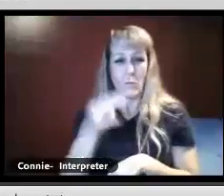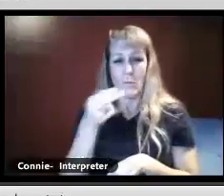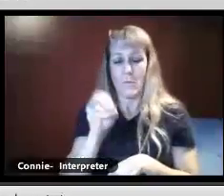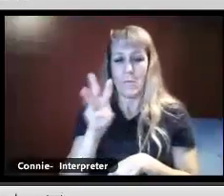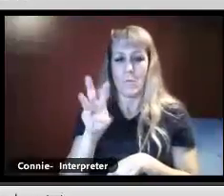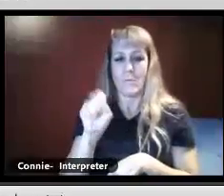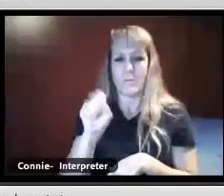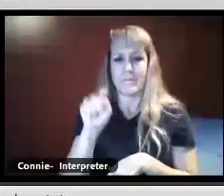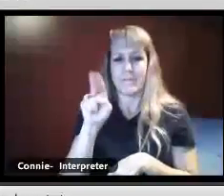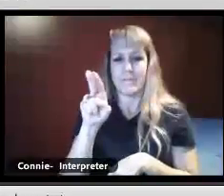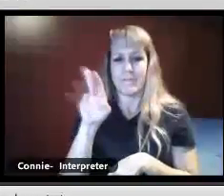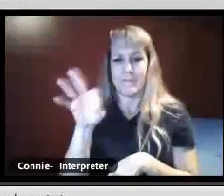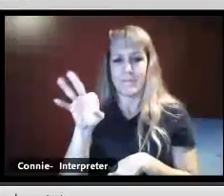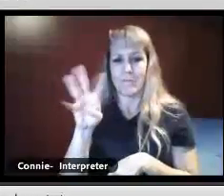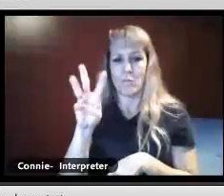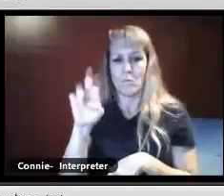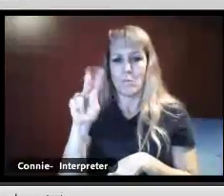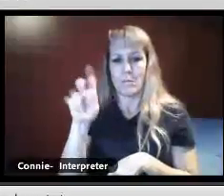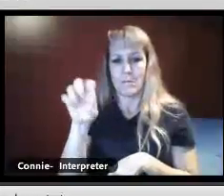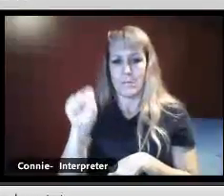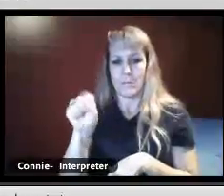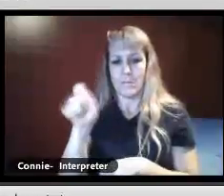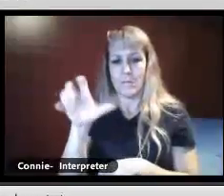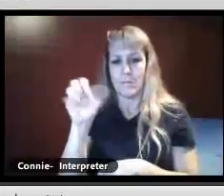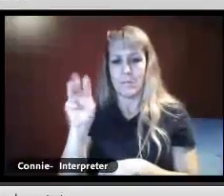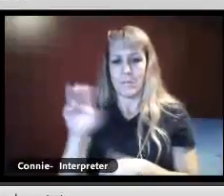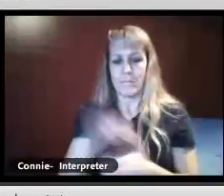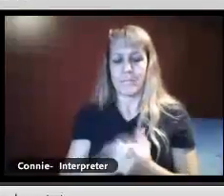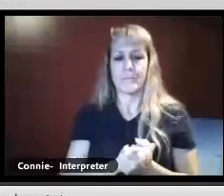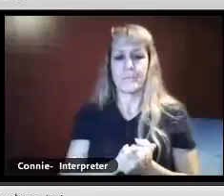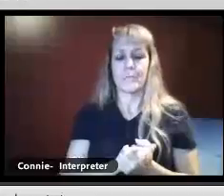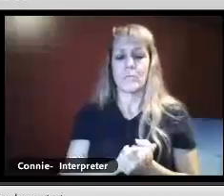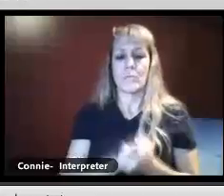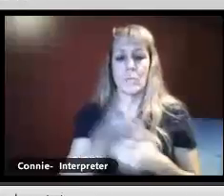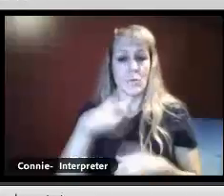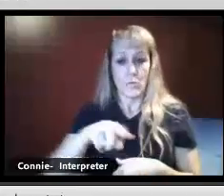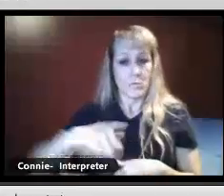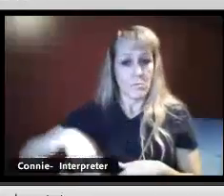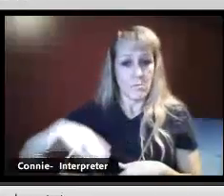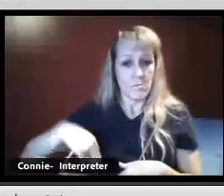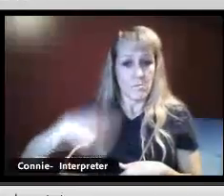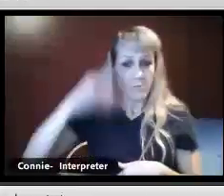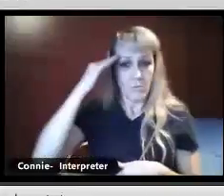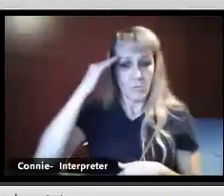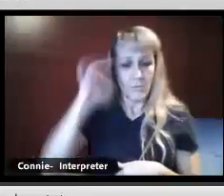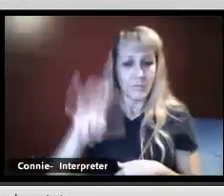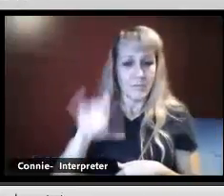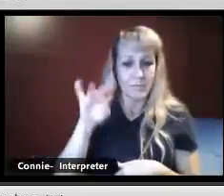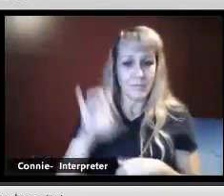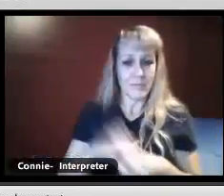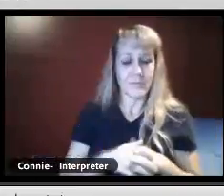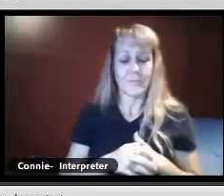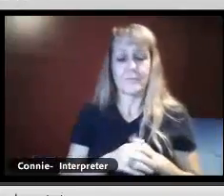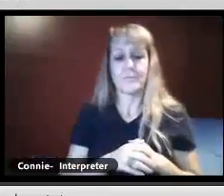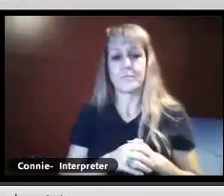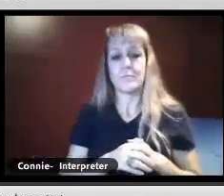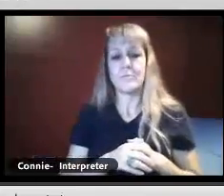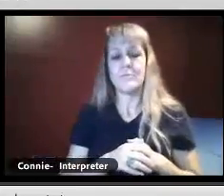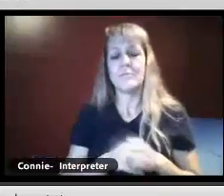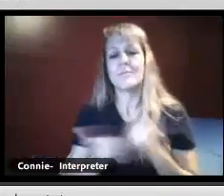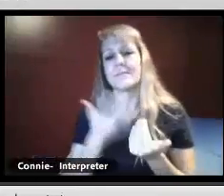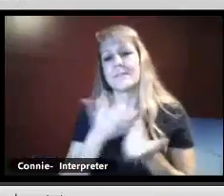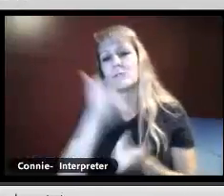That's at least 3. Those of you who haven't, once again, I guess this would be easier for